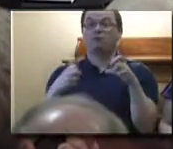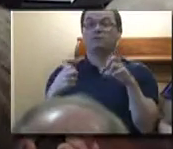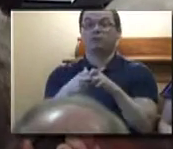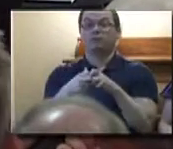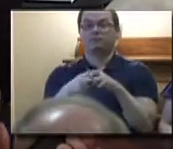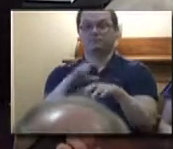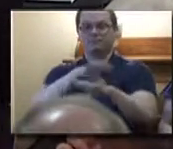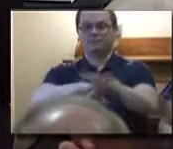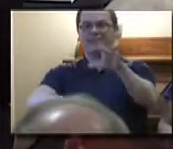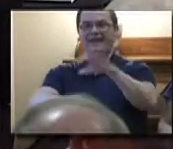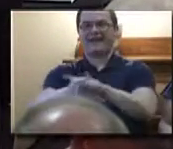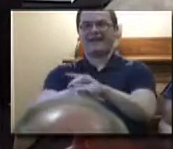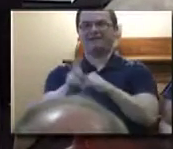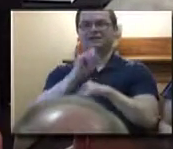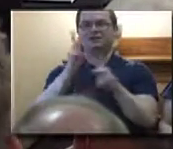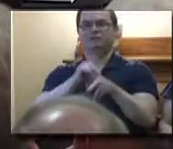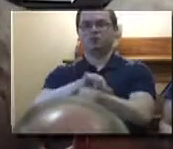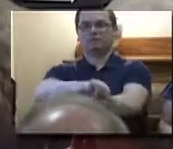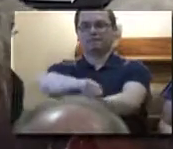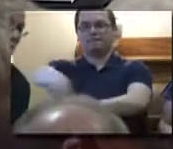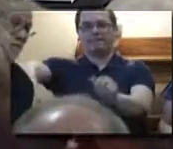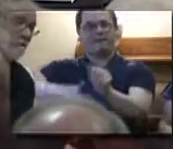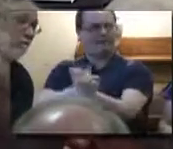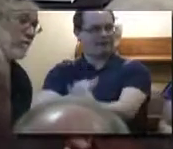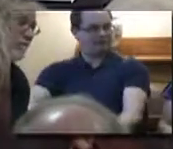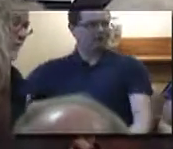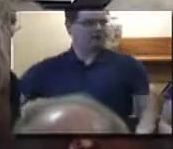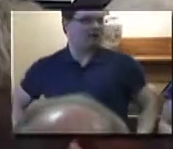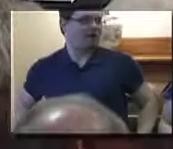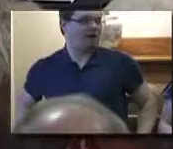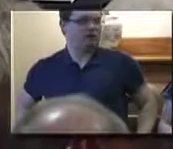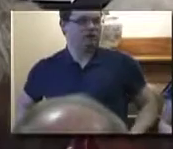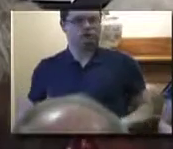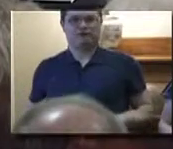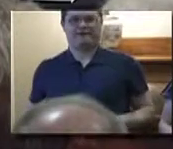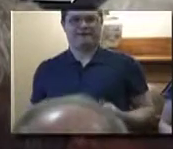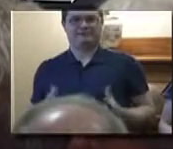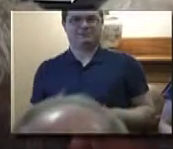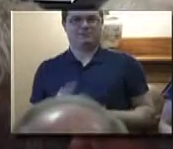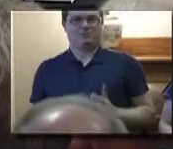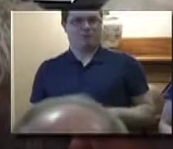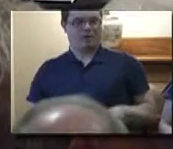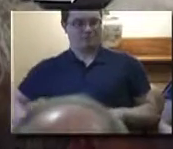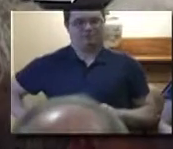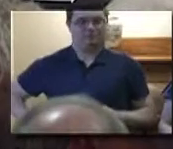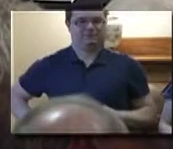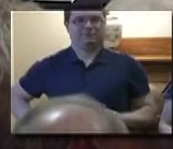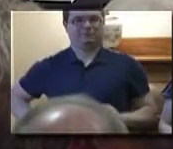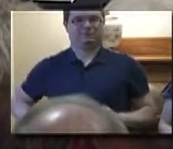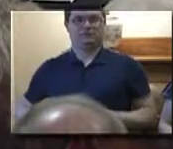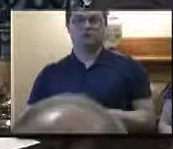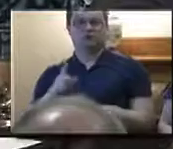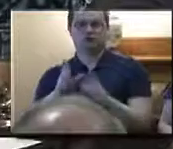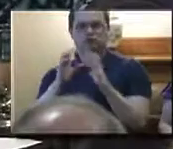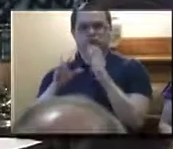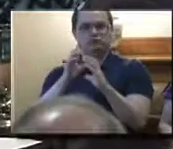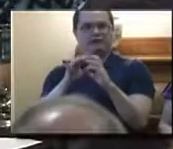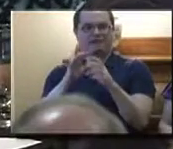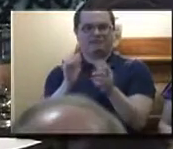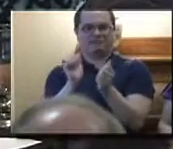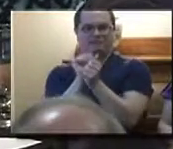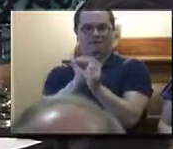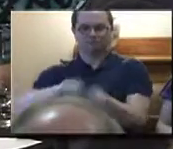they handcuff the deaf person behind the back. And so the deaf person can't use their signing or their gestures to